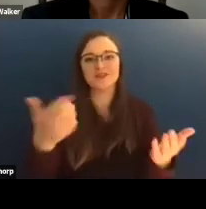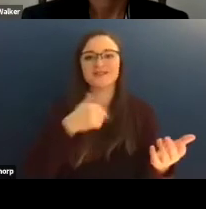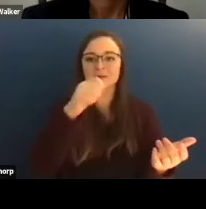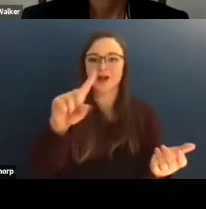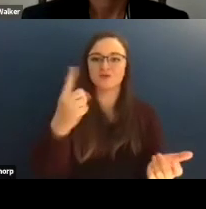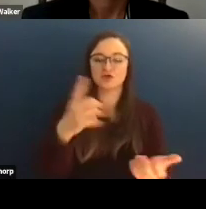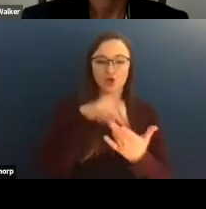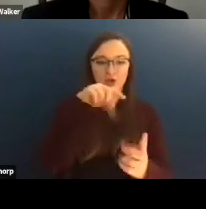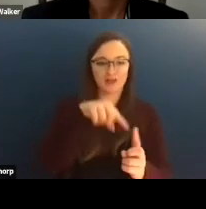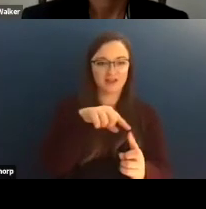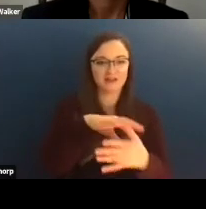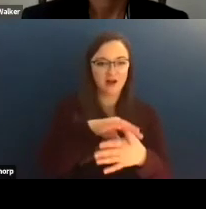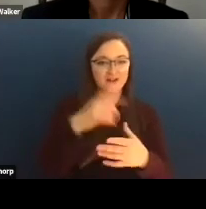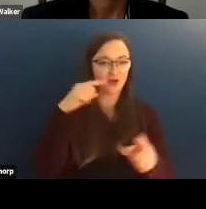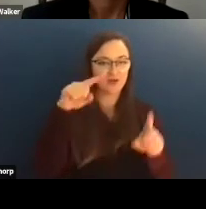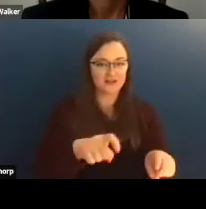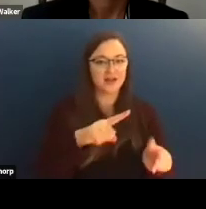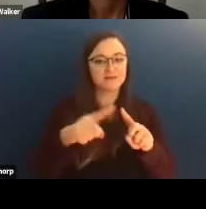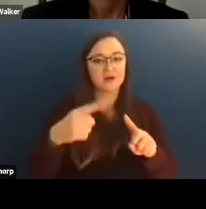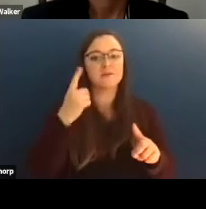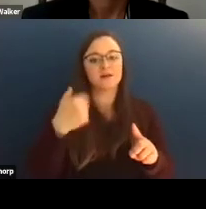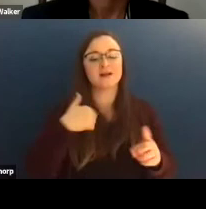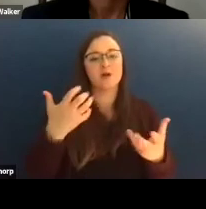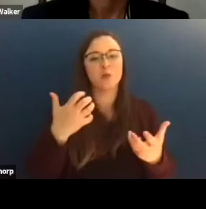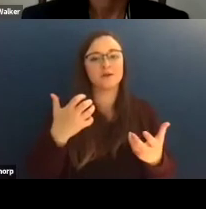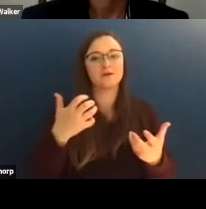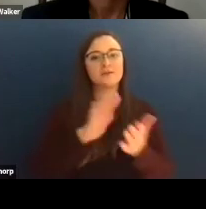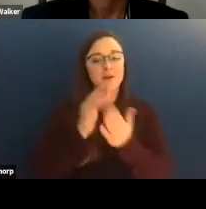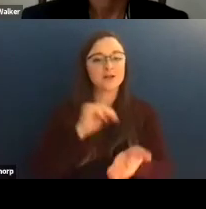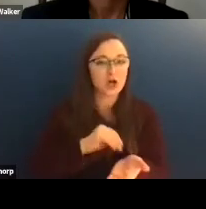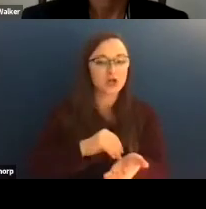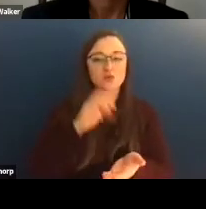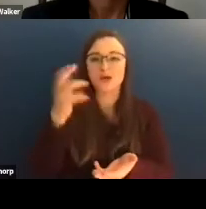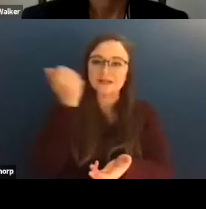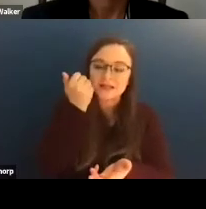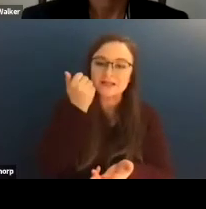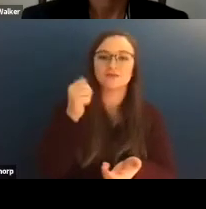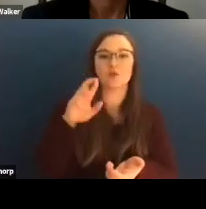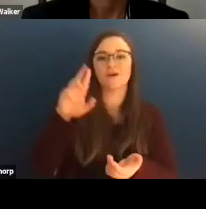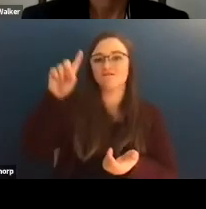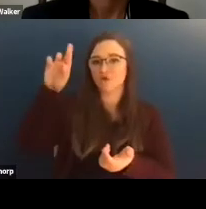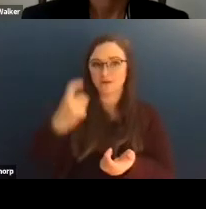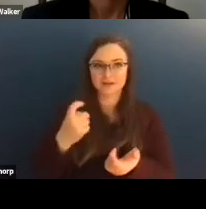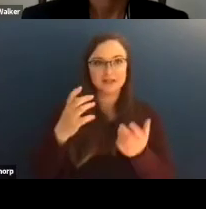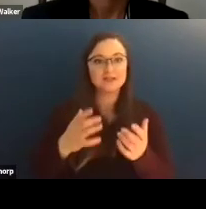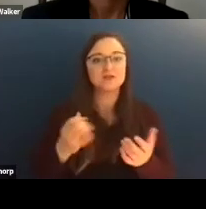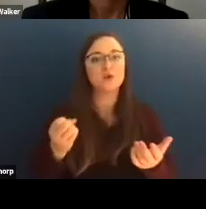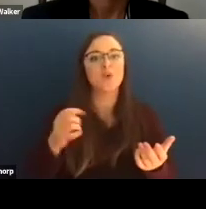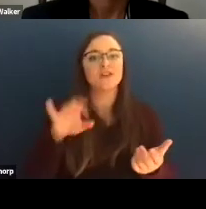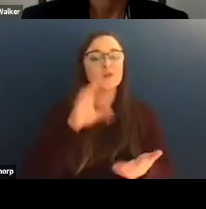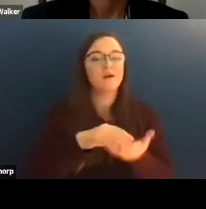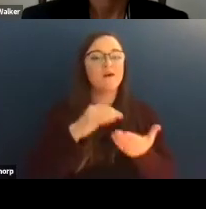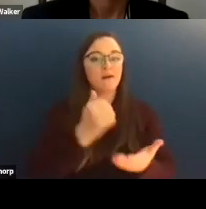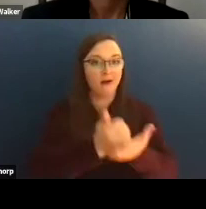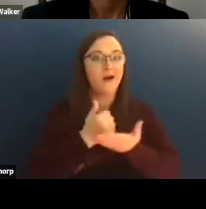I'm learning this material because I ultimately want to be a physician or a dentist or a pharmacist. And so this is going to help me. Granted, it